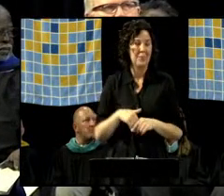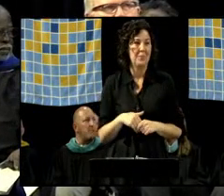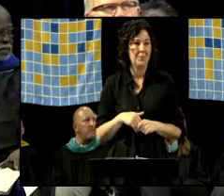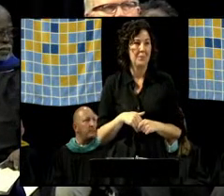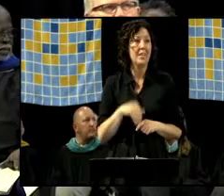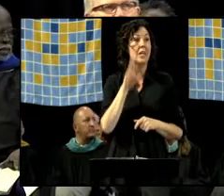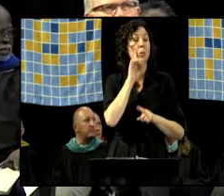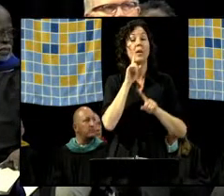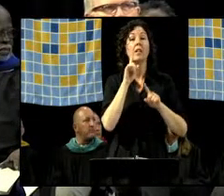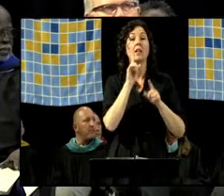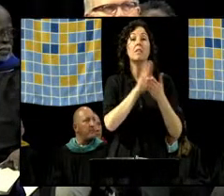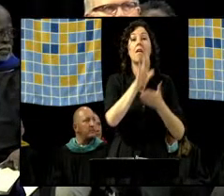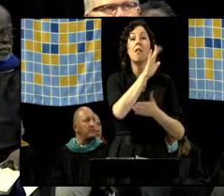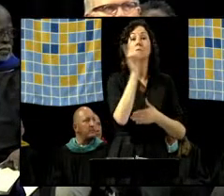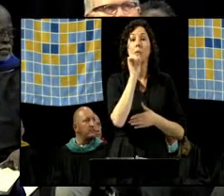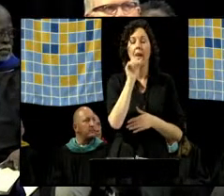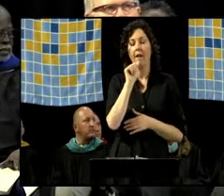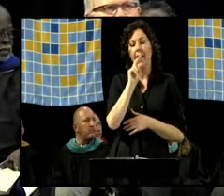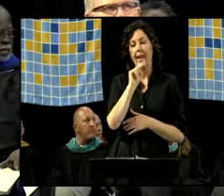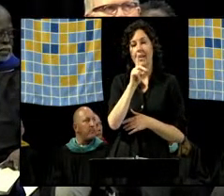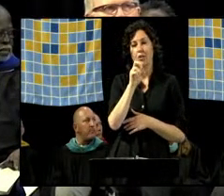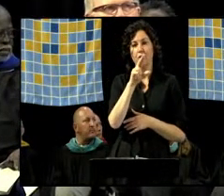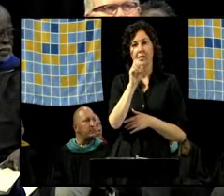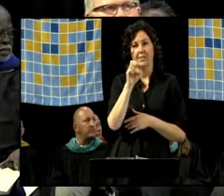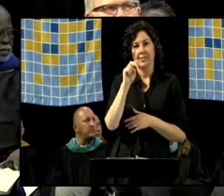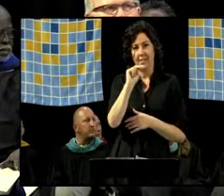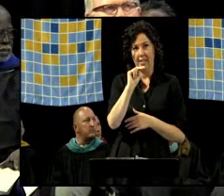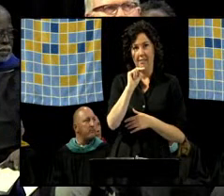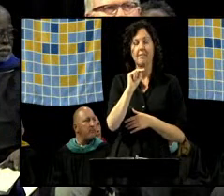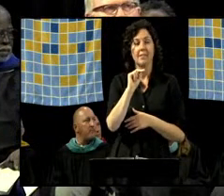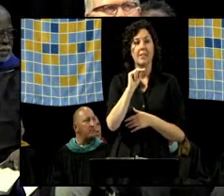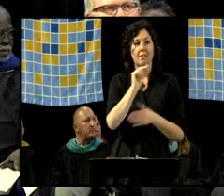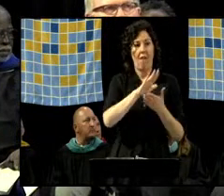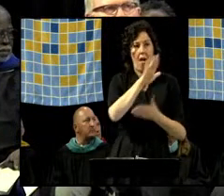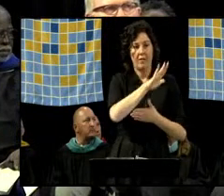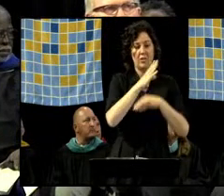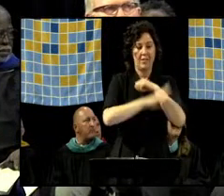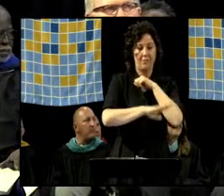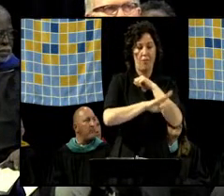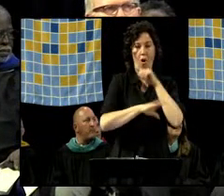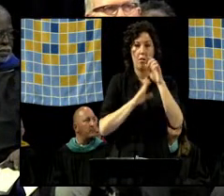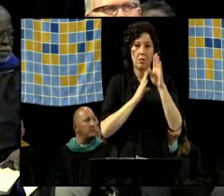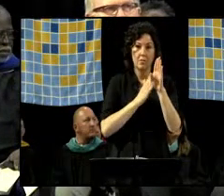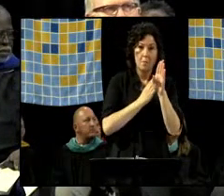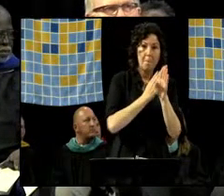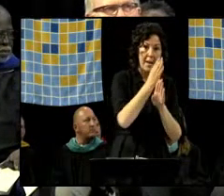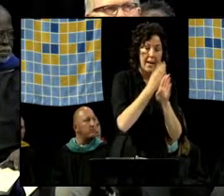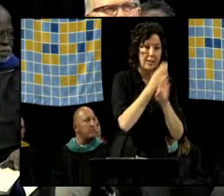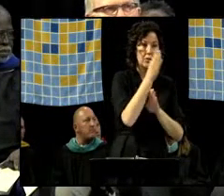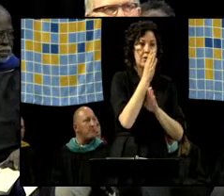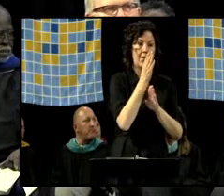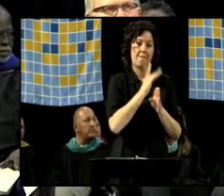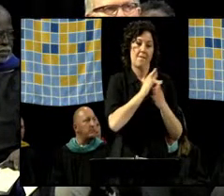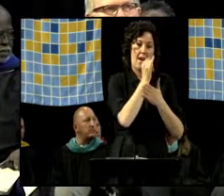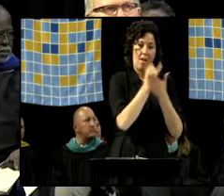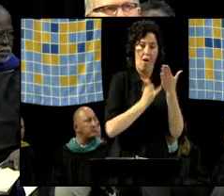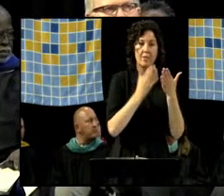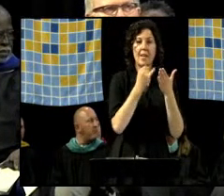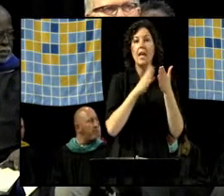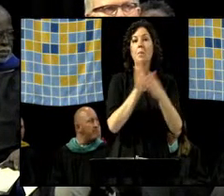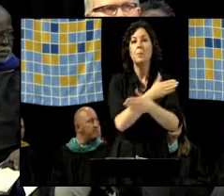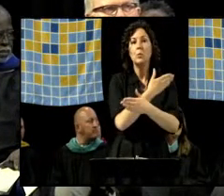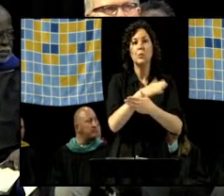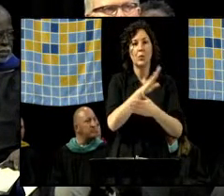attending Anderson University in the fall, pursuing a Bachelor of Fine Arts degree in musical theater.